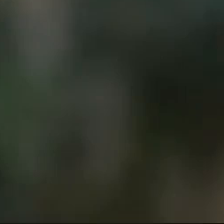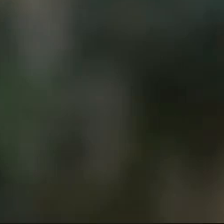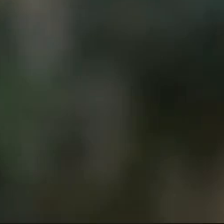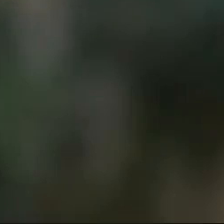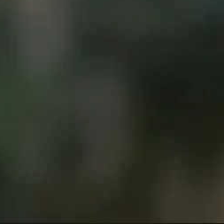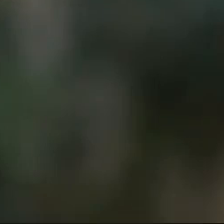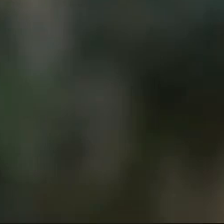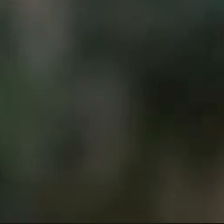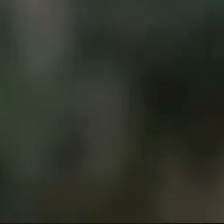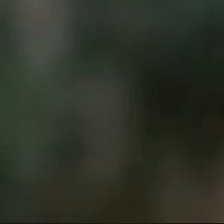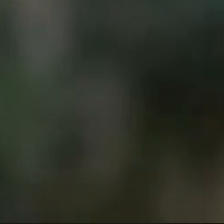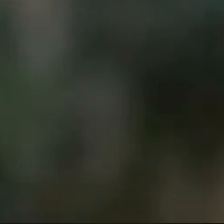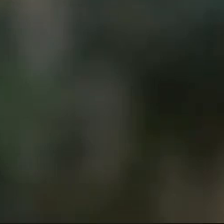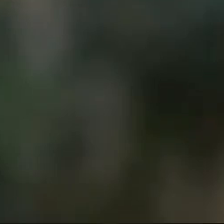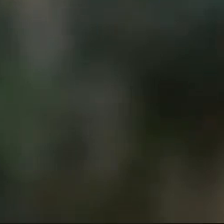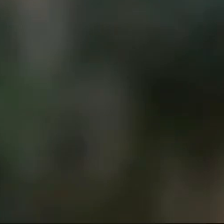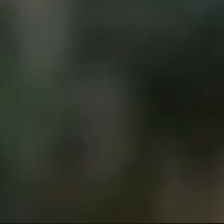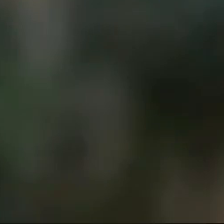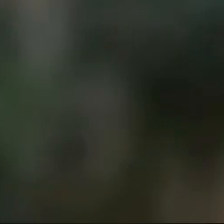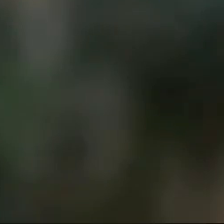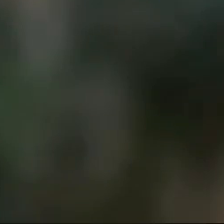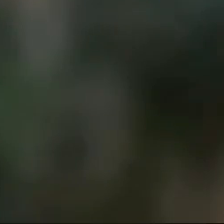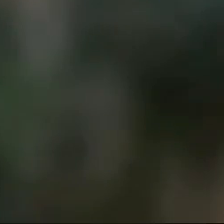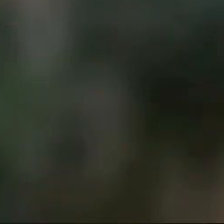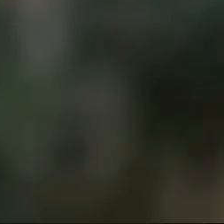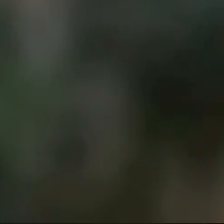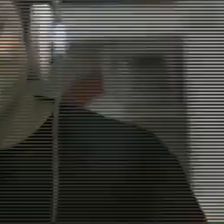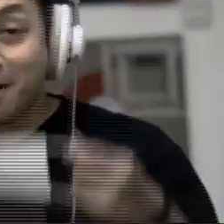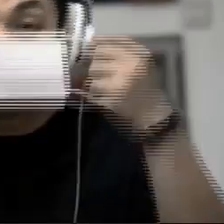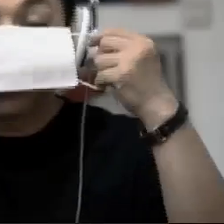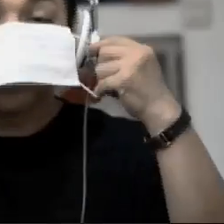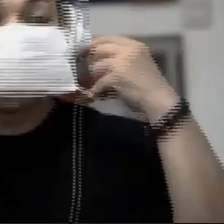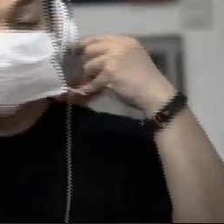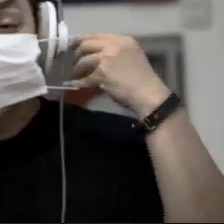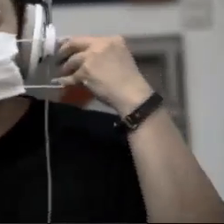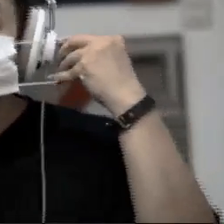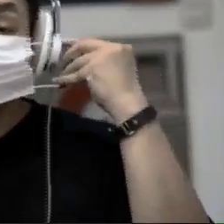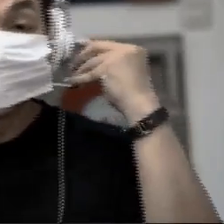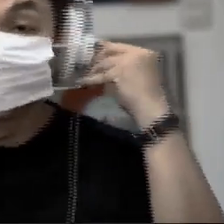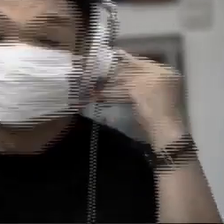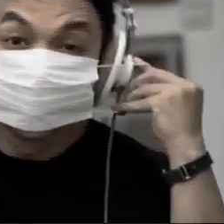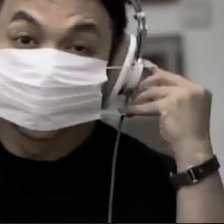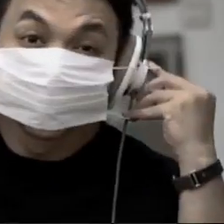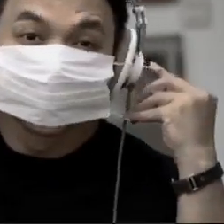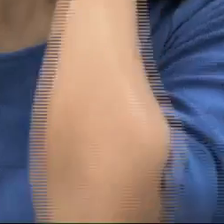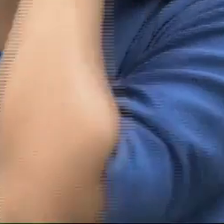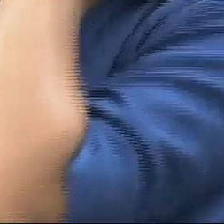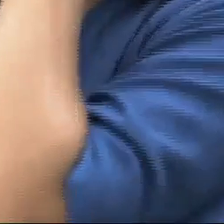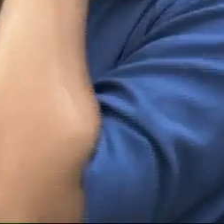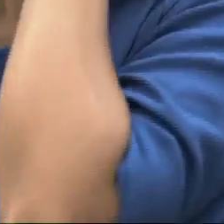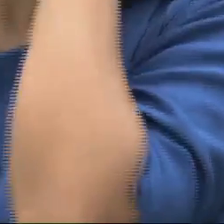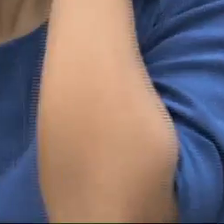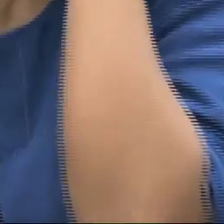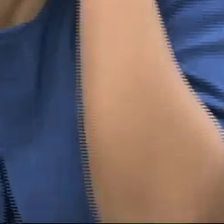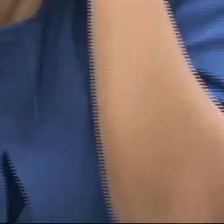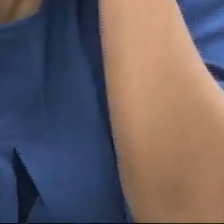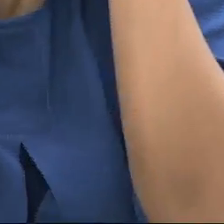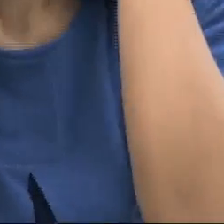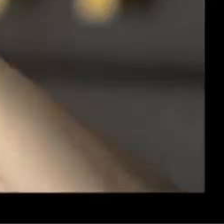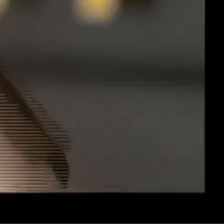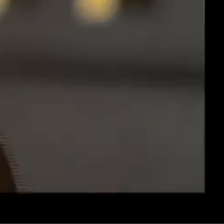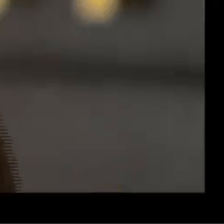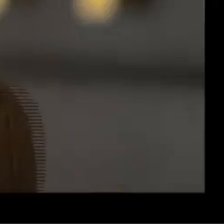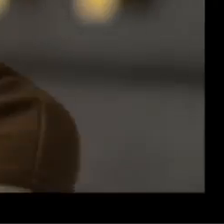henti. Wajib iman, aman, imun. Pakailah maskermu, jaga